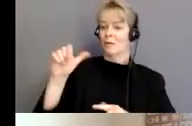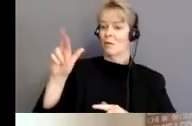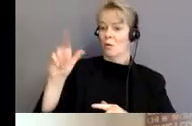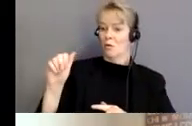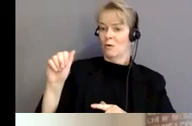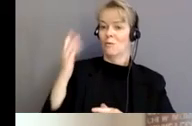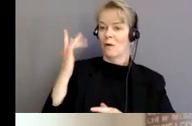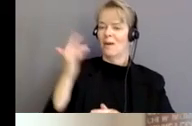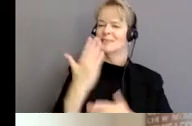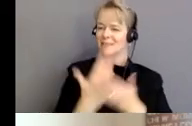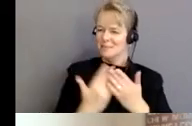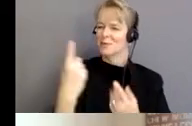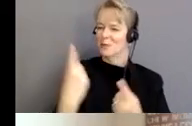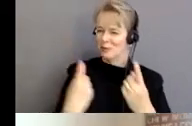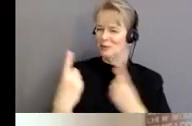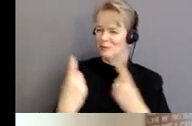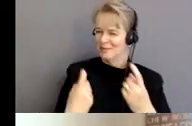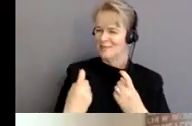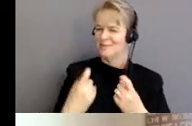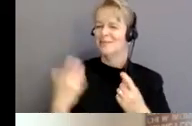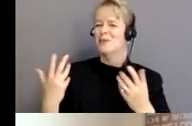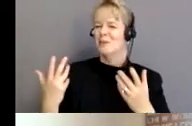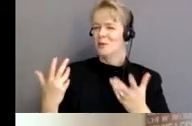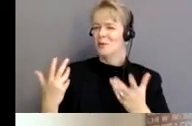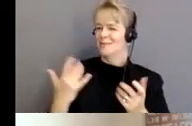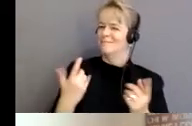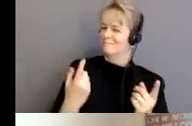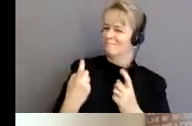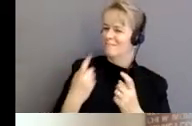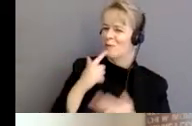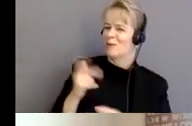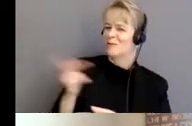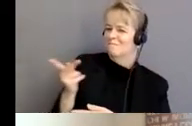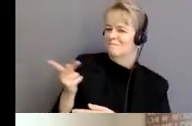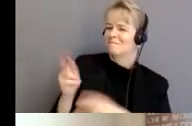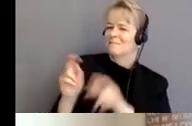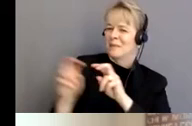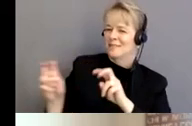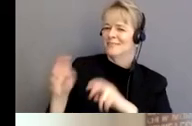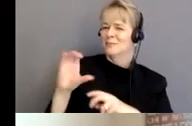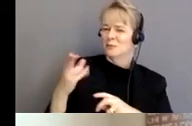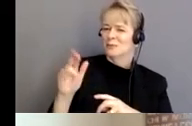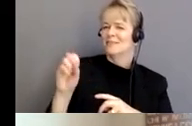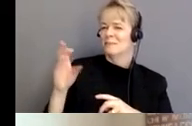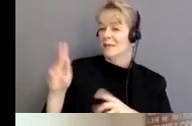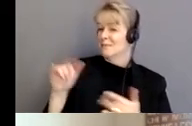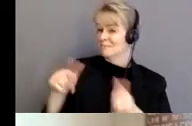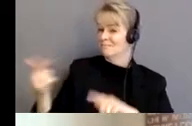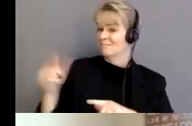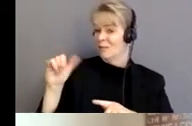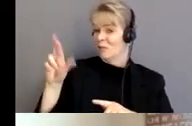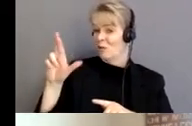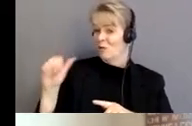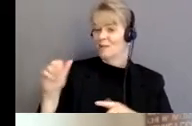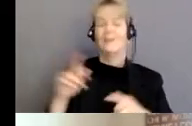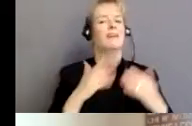few questions posed by our participants that we'll ask our panelists to respond to. So Laura? Great, thank you so much, Rayanne. This was a